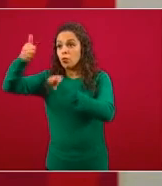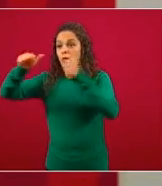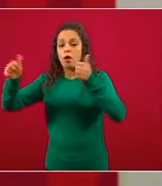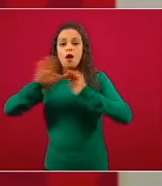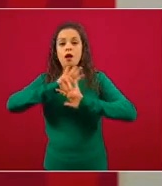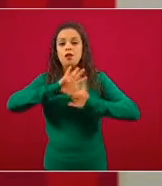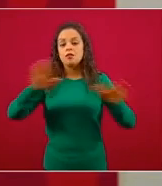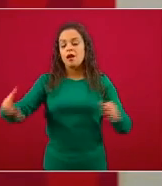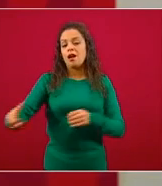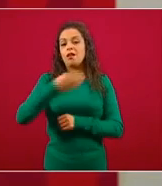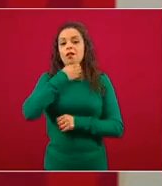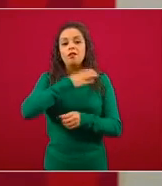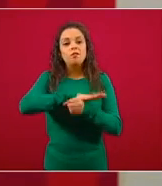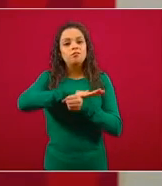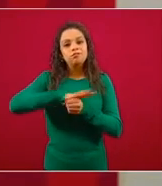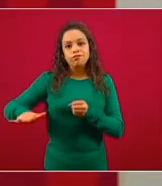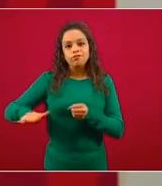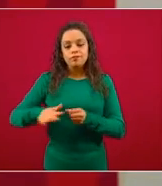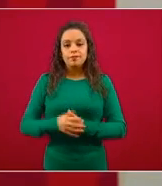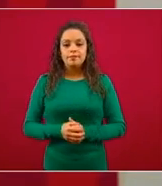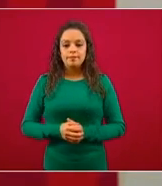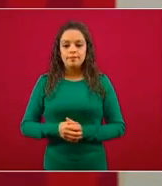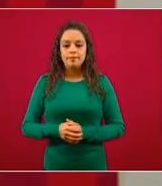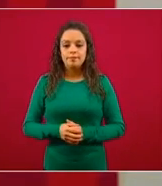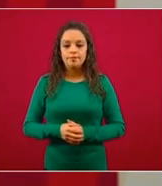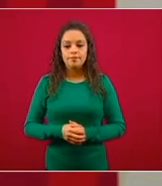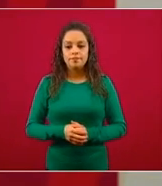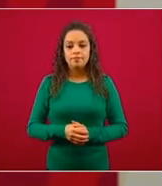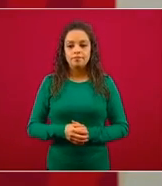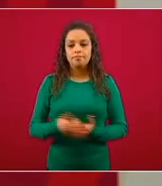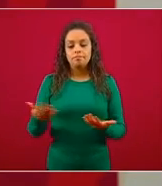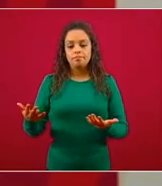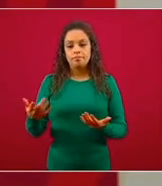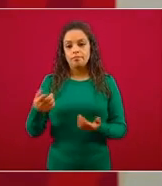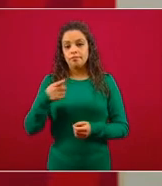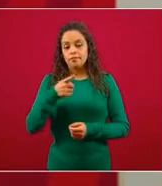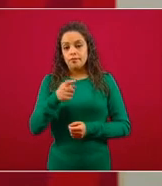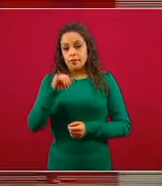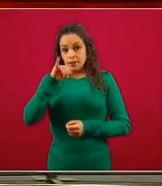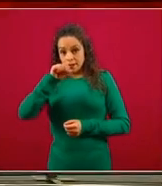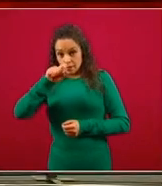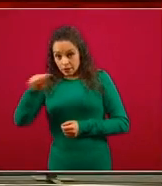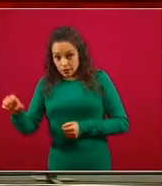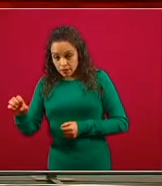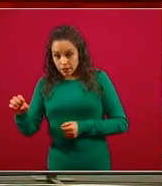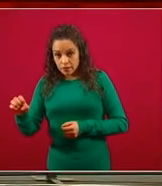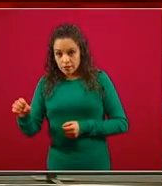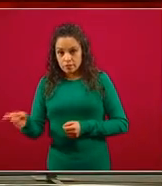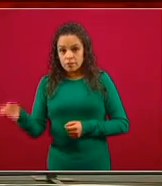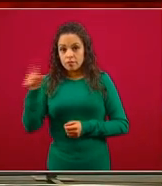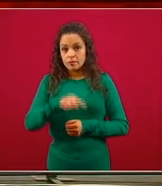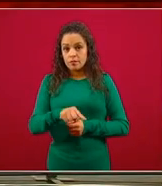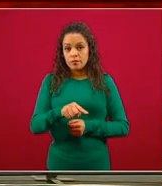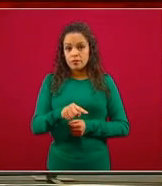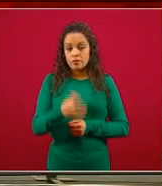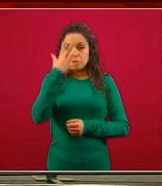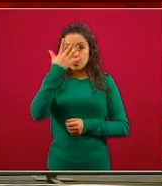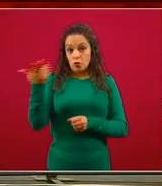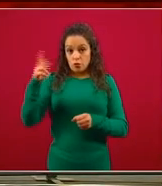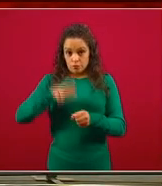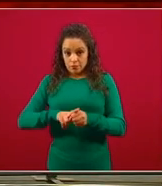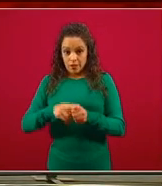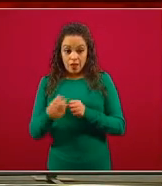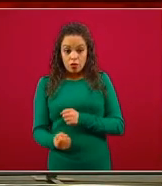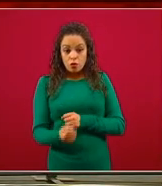especially our national health institutes. On one hand with ISTE, and then on the other hand with our